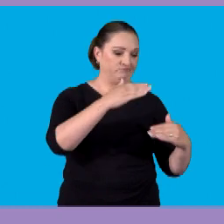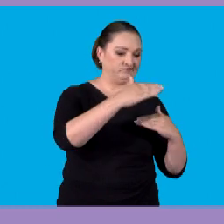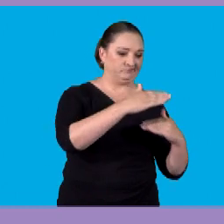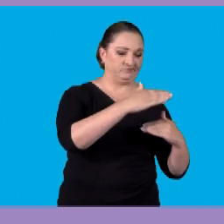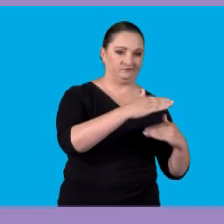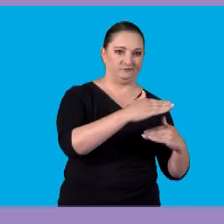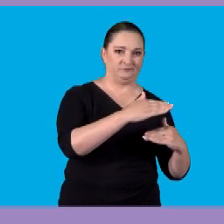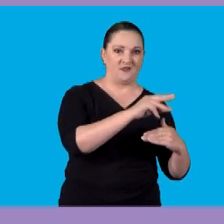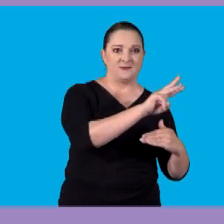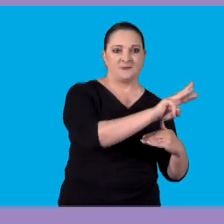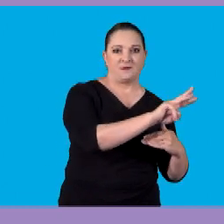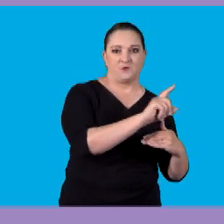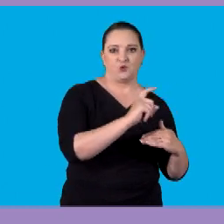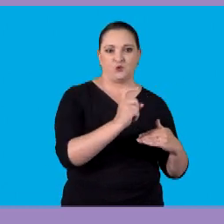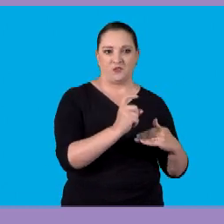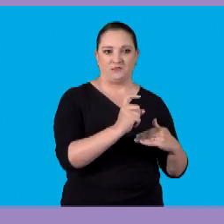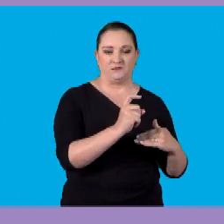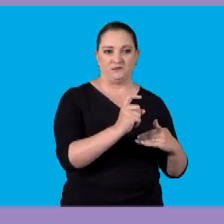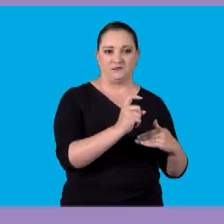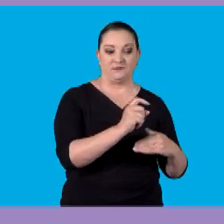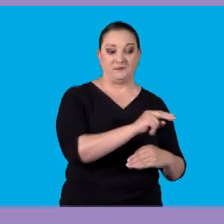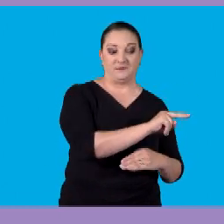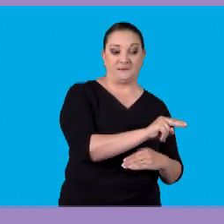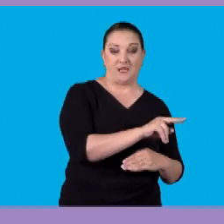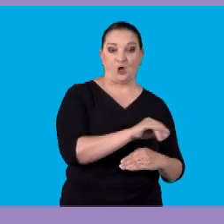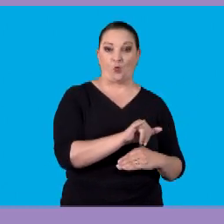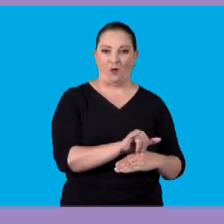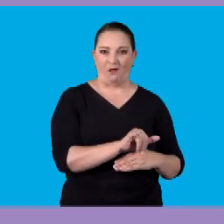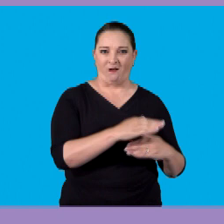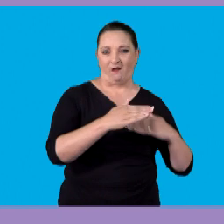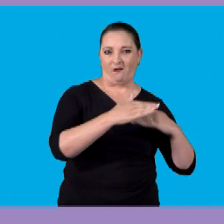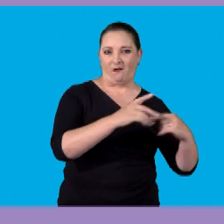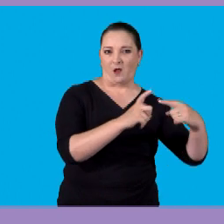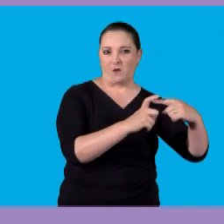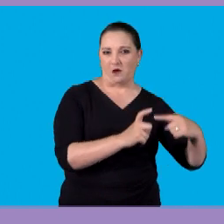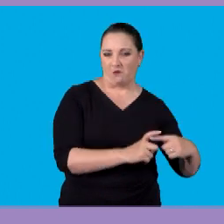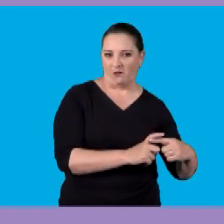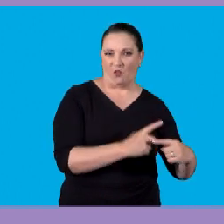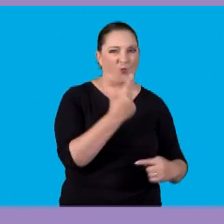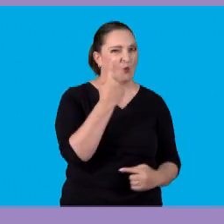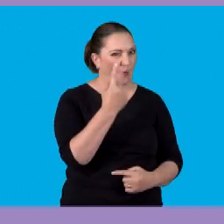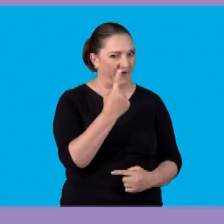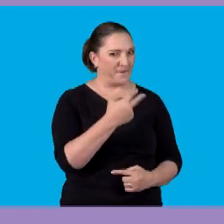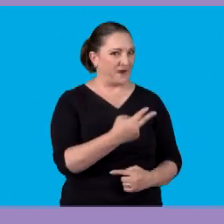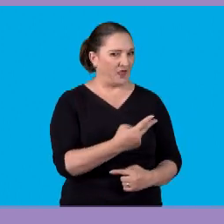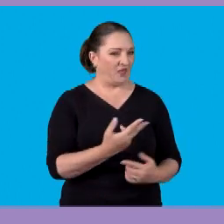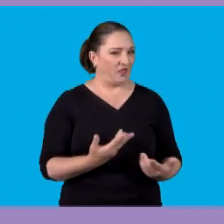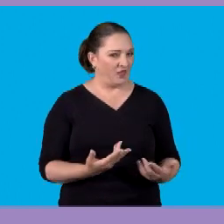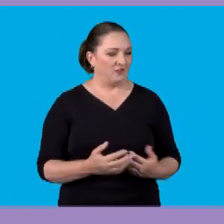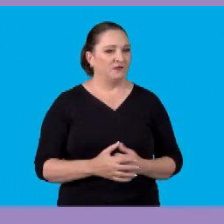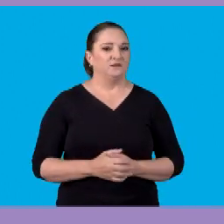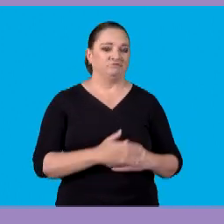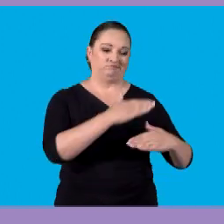and that is that WX is parallel to ZY. So it's only one